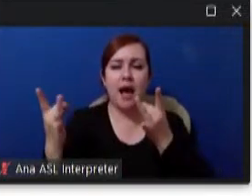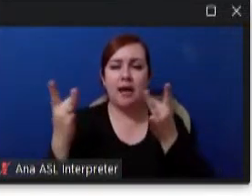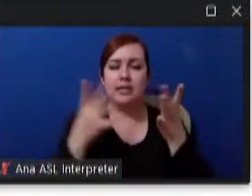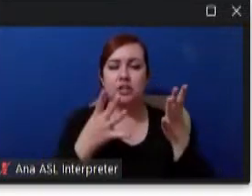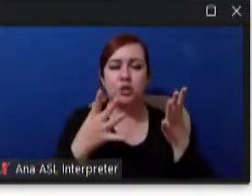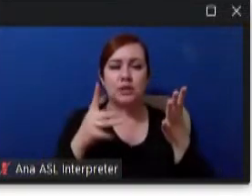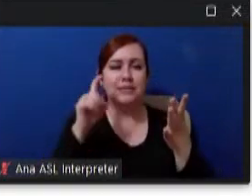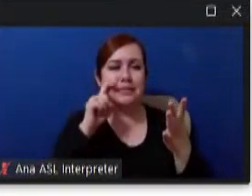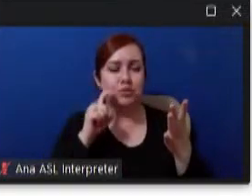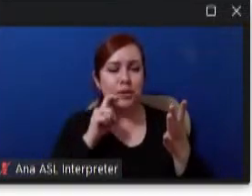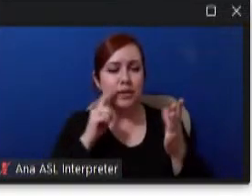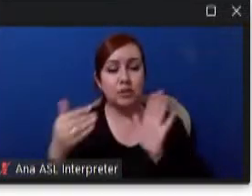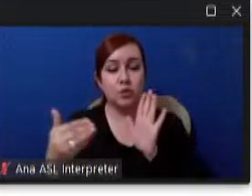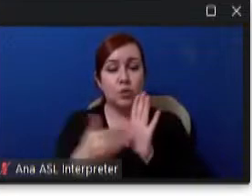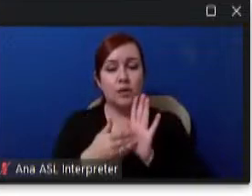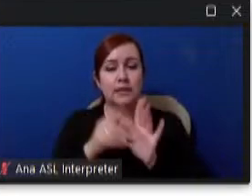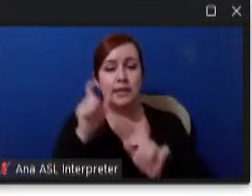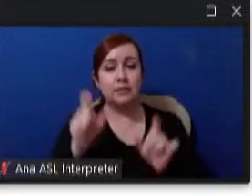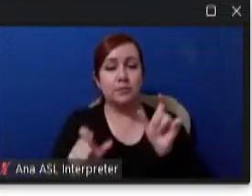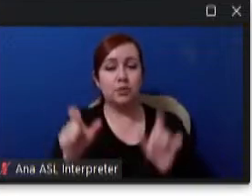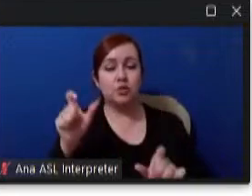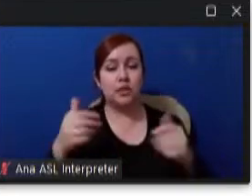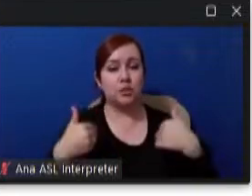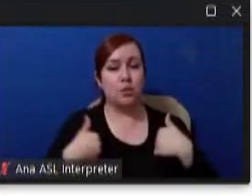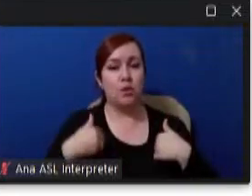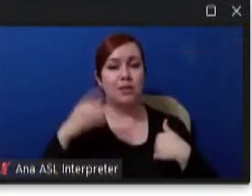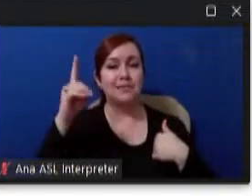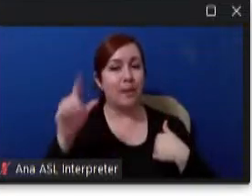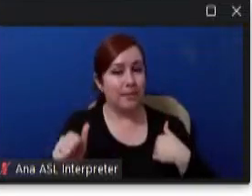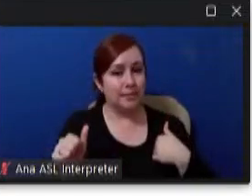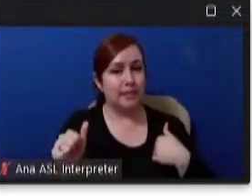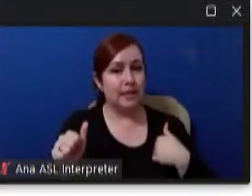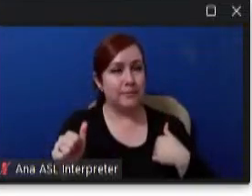sexual violence towards people with disabilities.